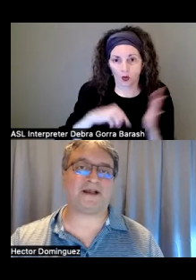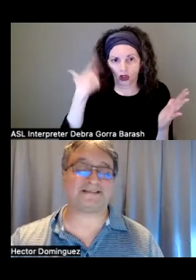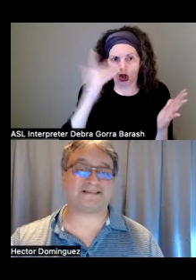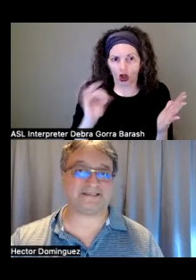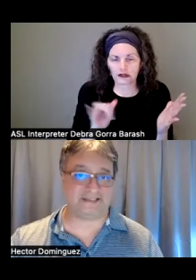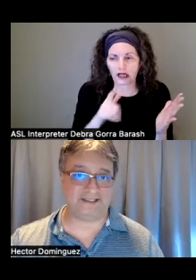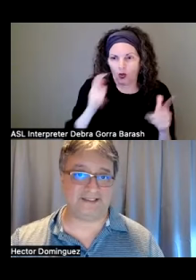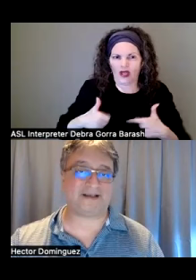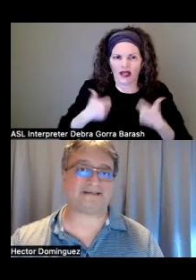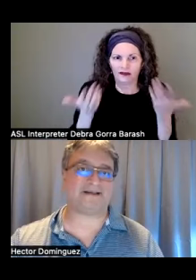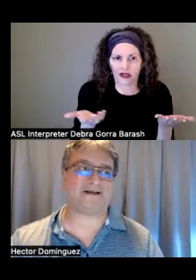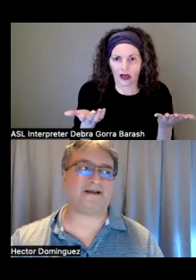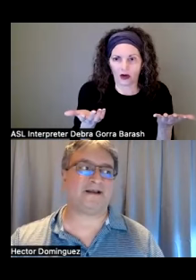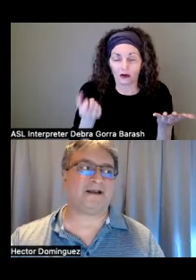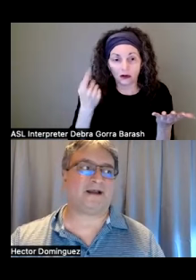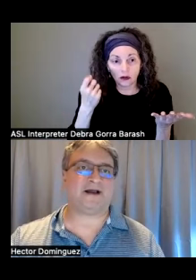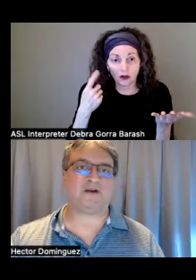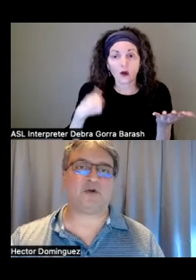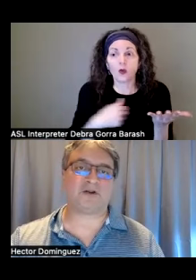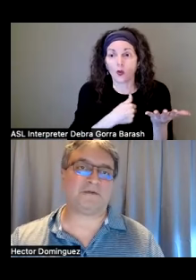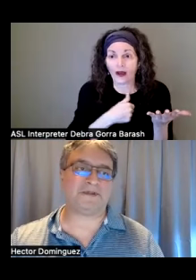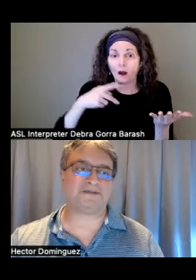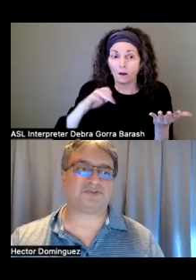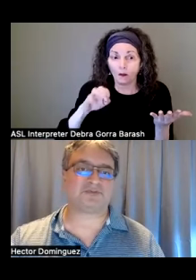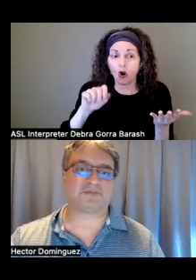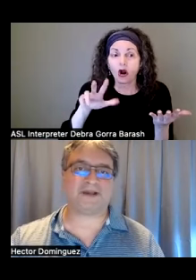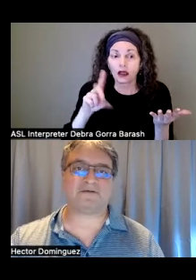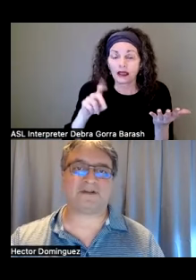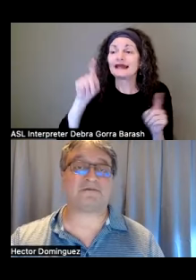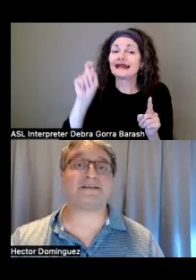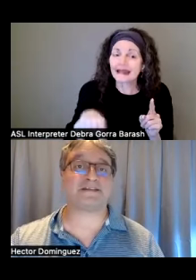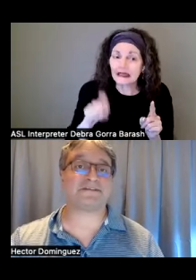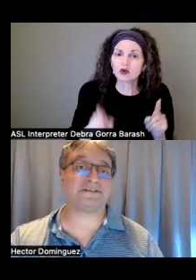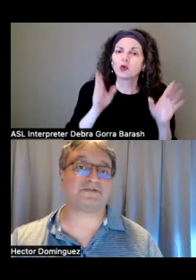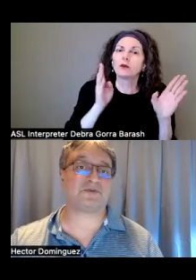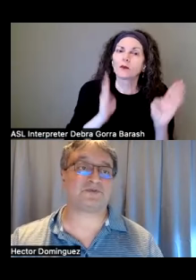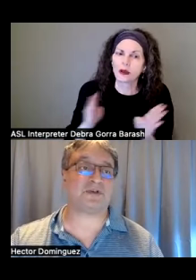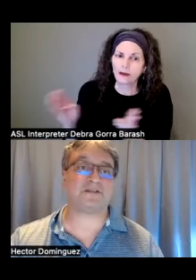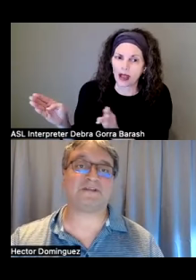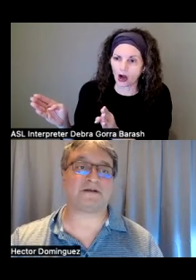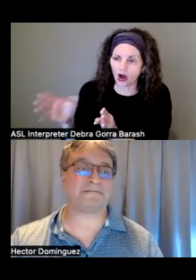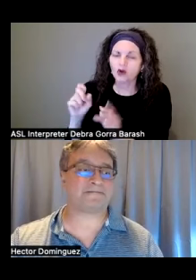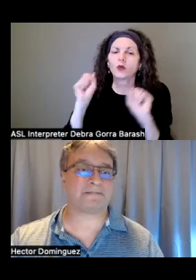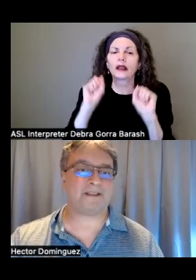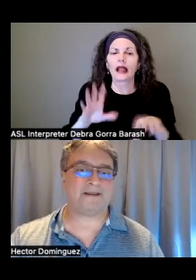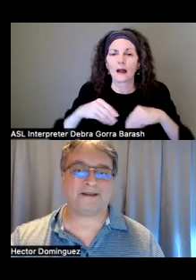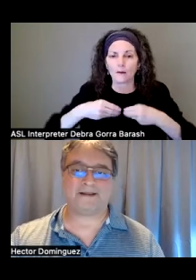prepare as a city, as a local government, just to provide the right services to those who live